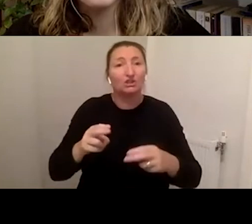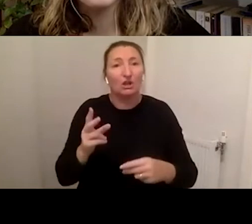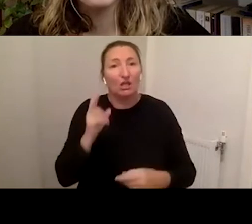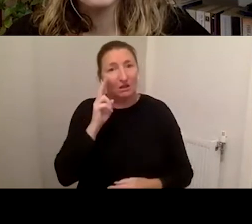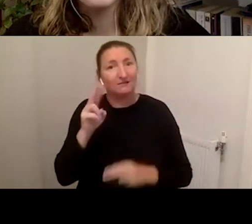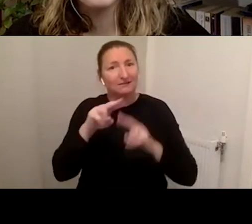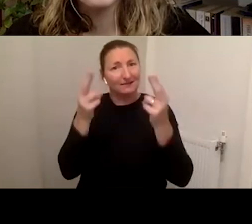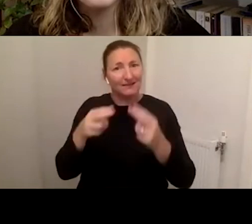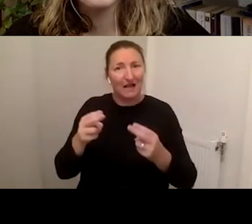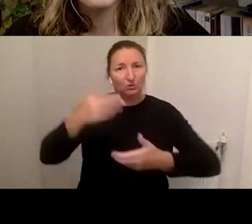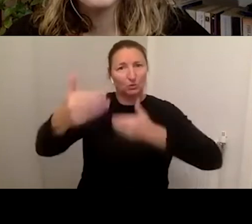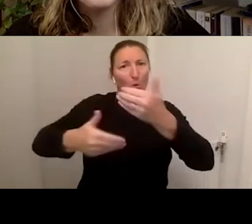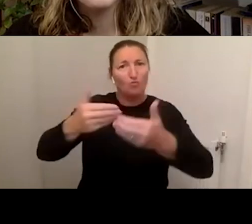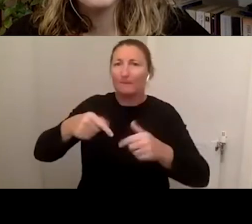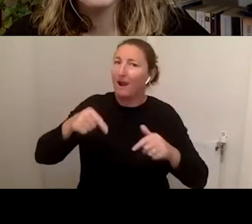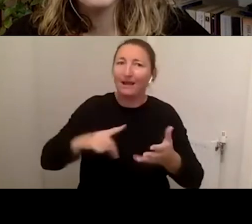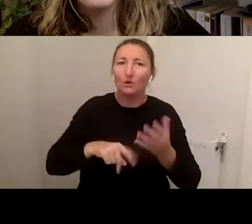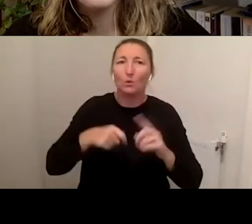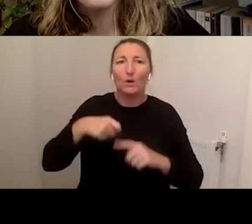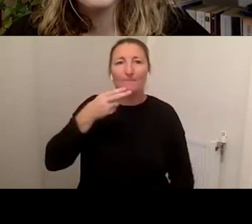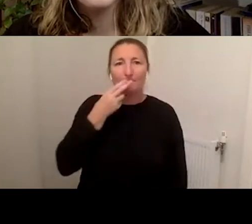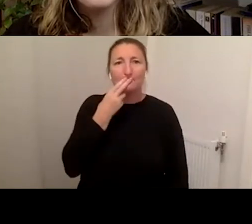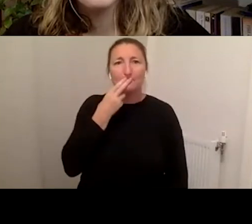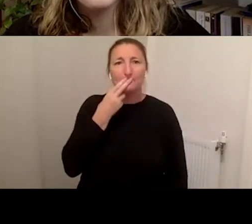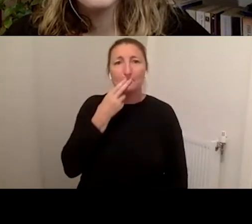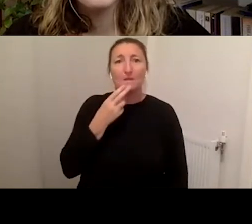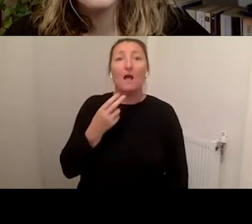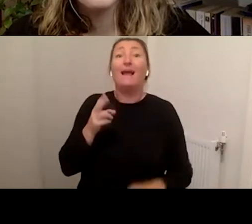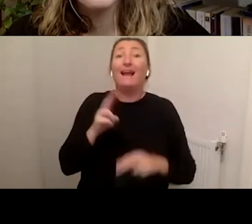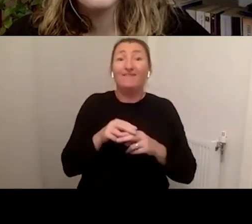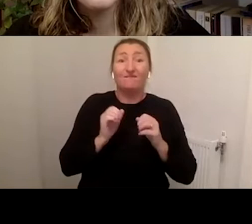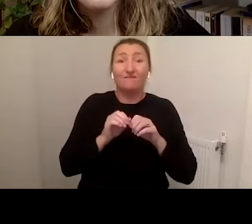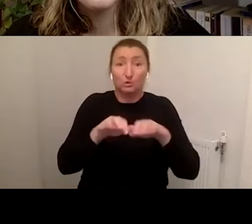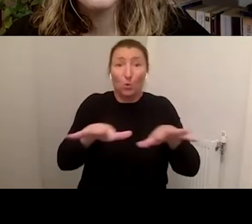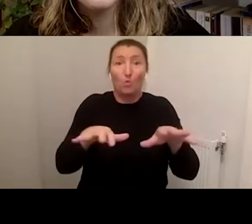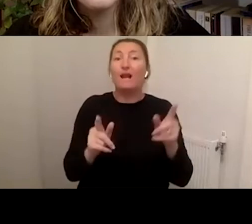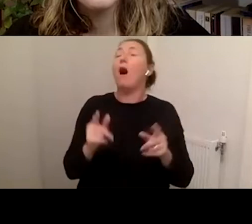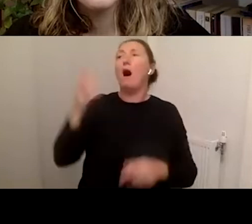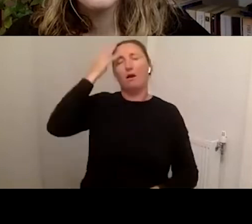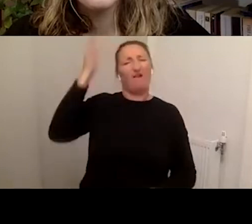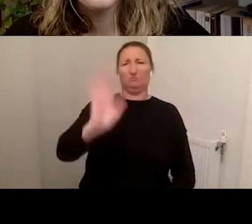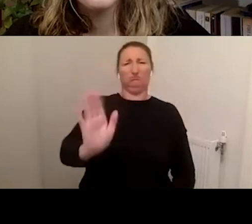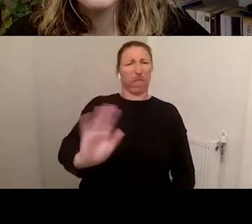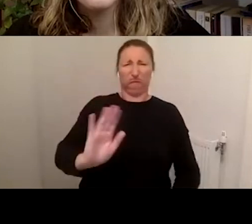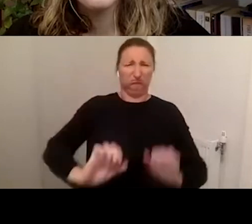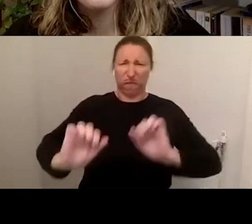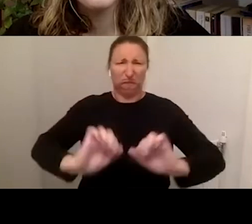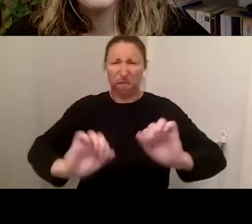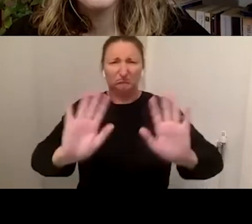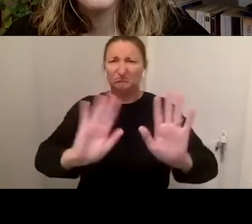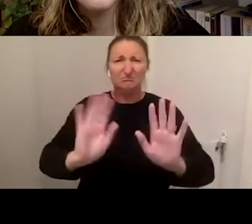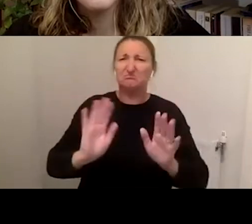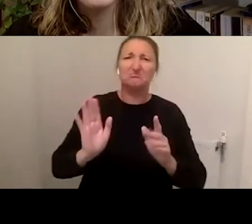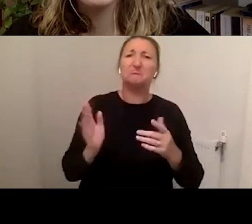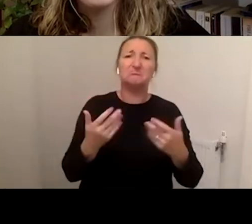international press. It's only in the UK. And when it does get out, the government does explicitly deny what it has actually admitted in defense